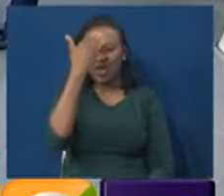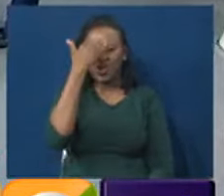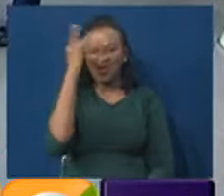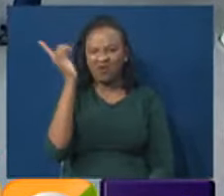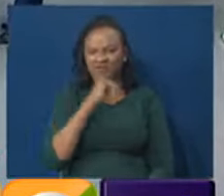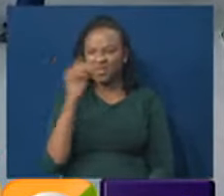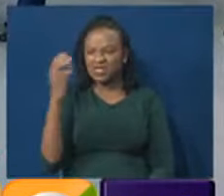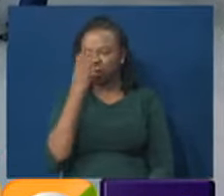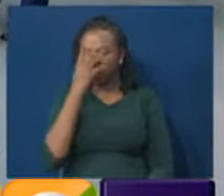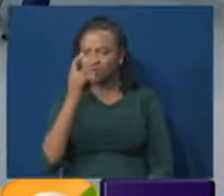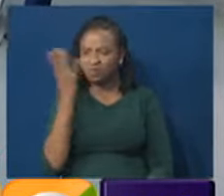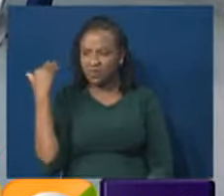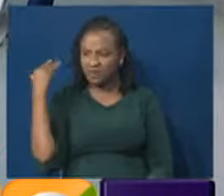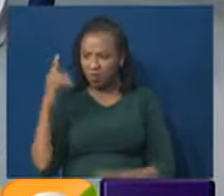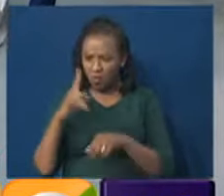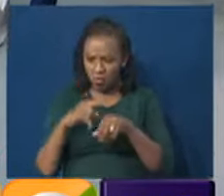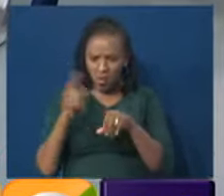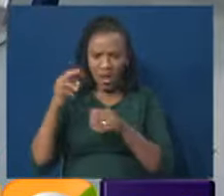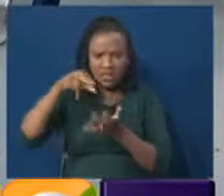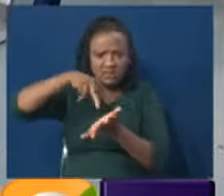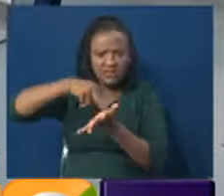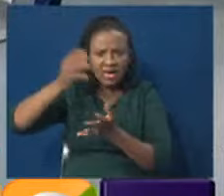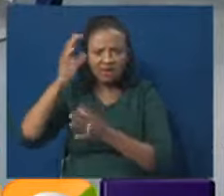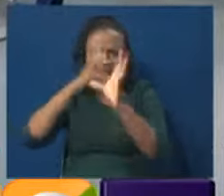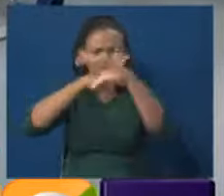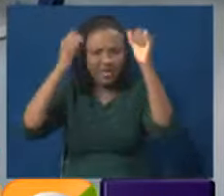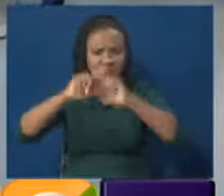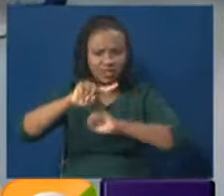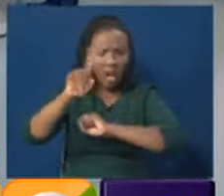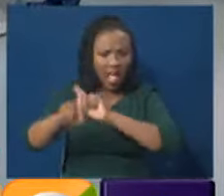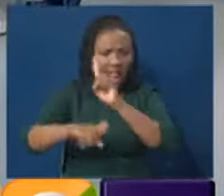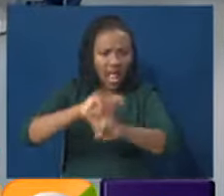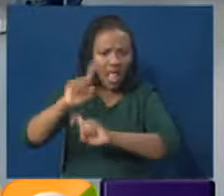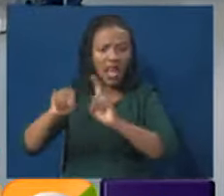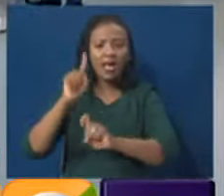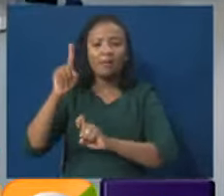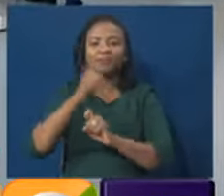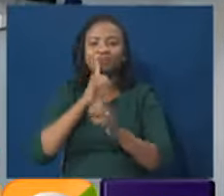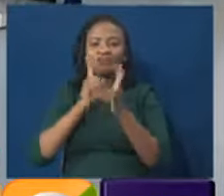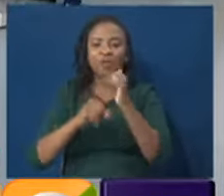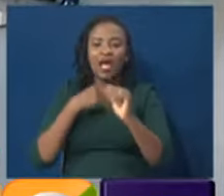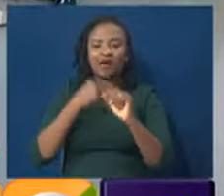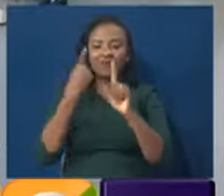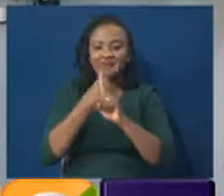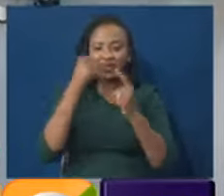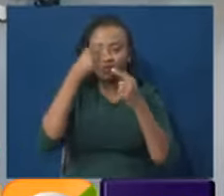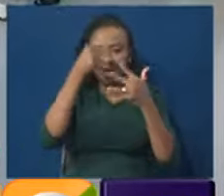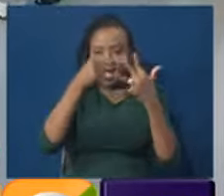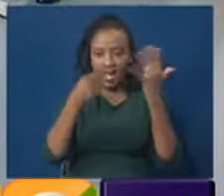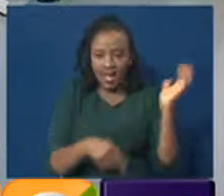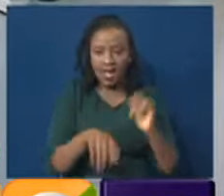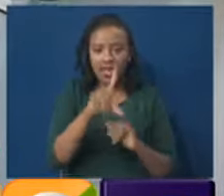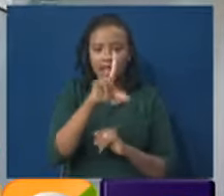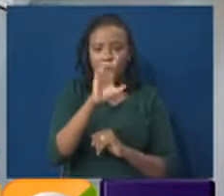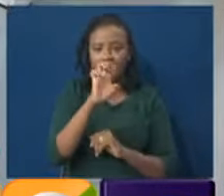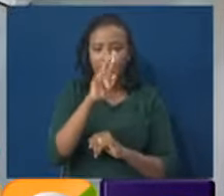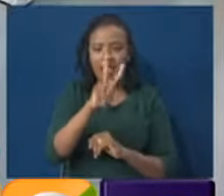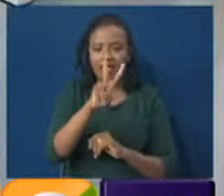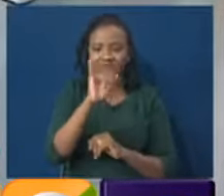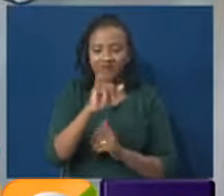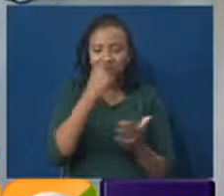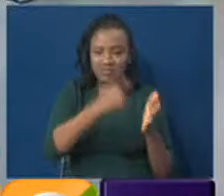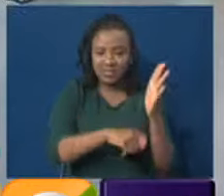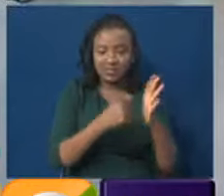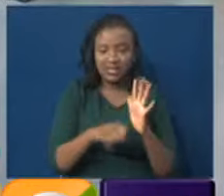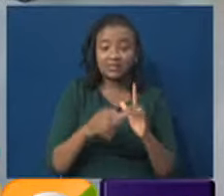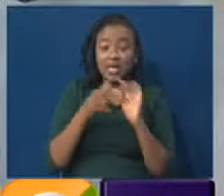15 taxes and levies and some of them needed to be scrapped. We have come to the Finance Act and you know what happened. So in fact, the VAT was raised from 8%